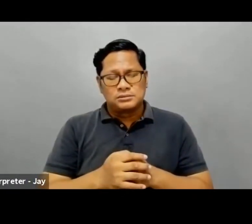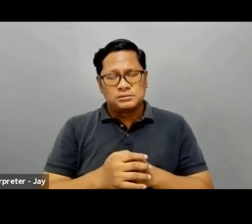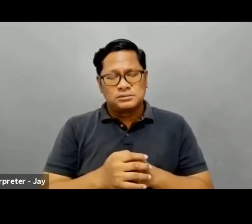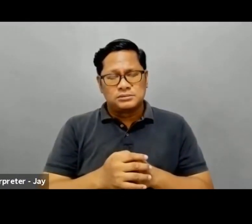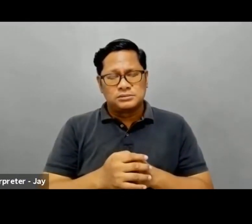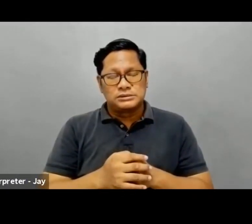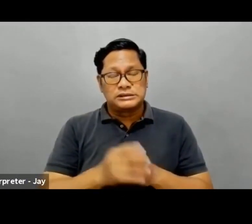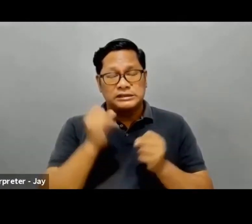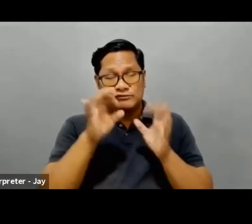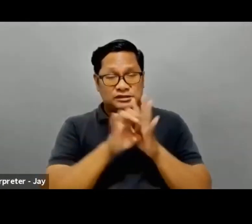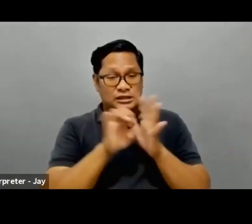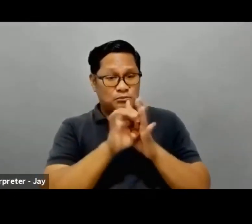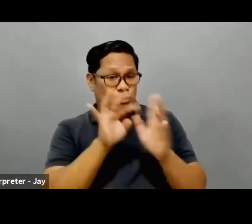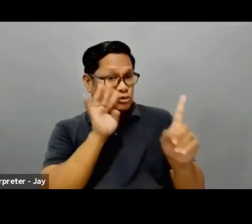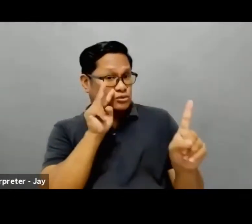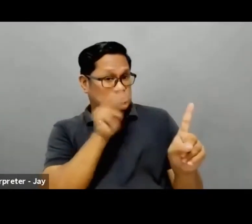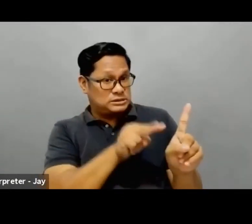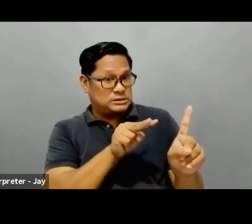titignan mo yung pattern,